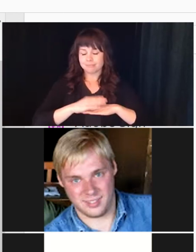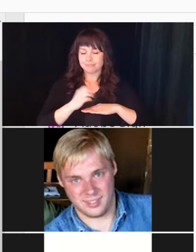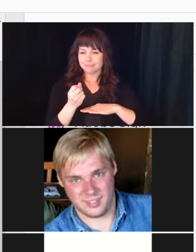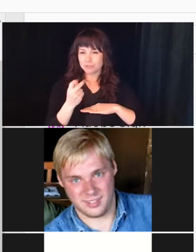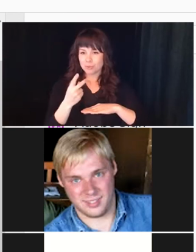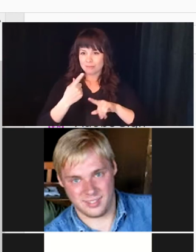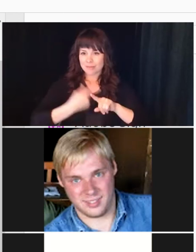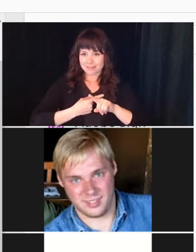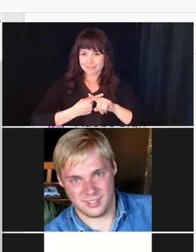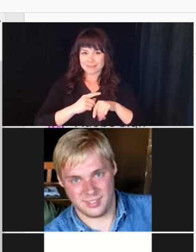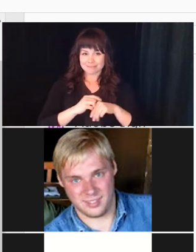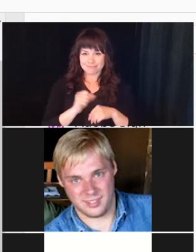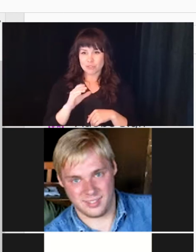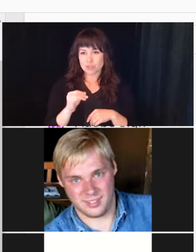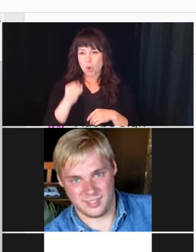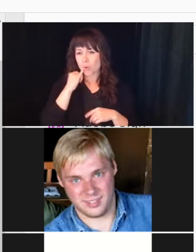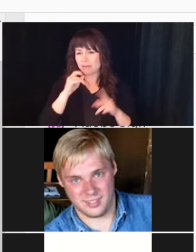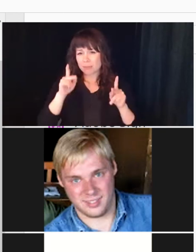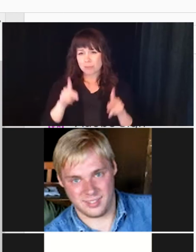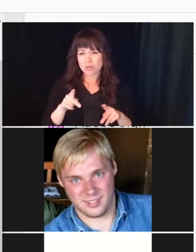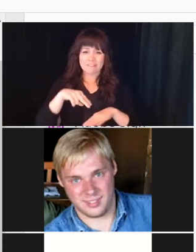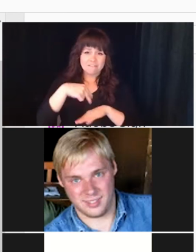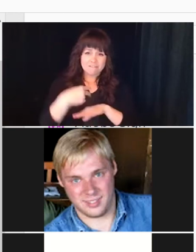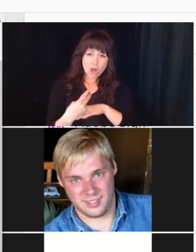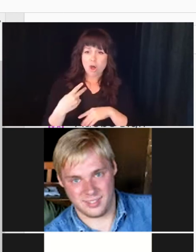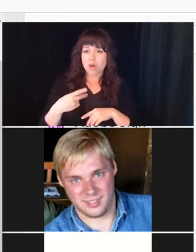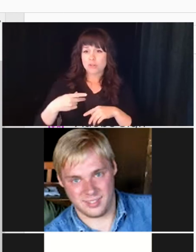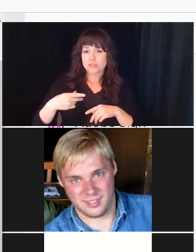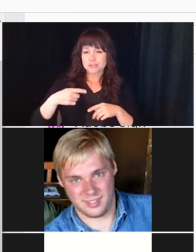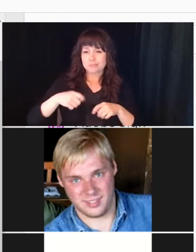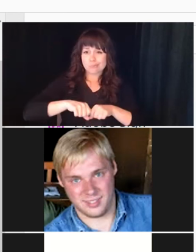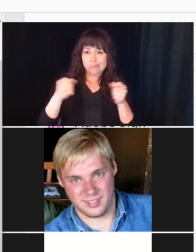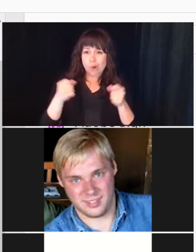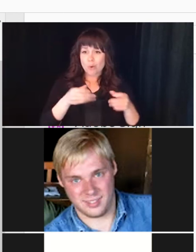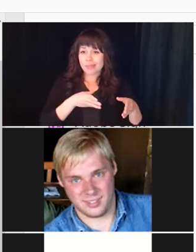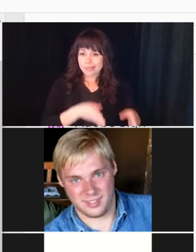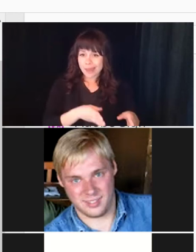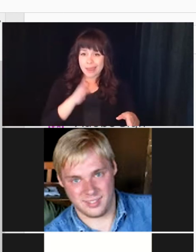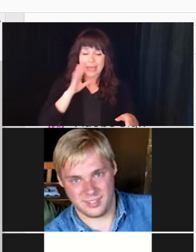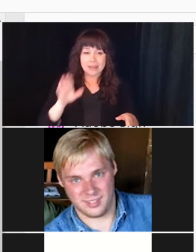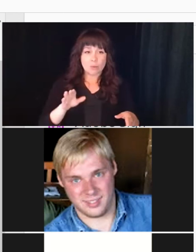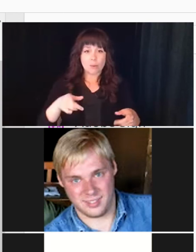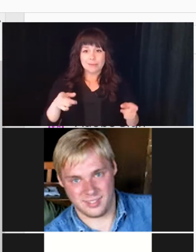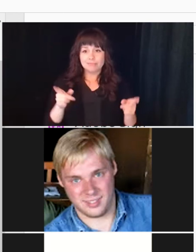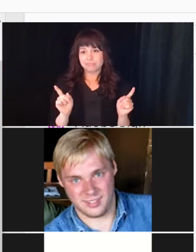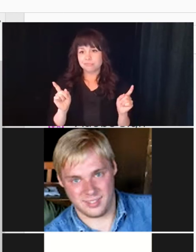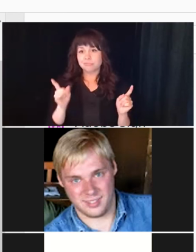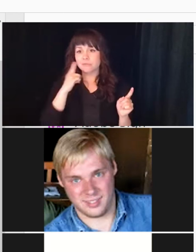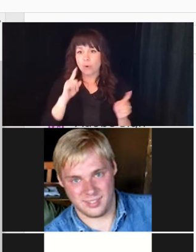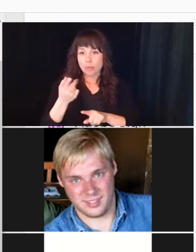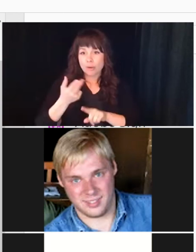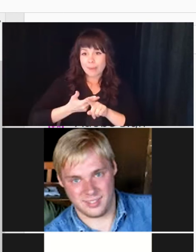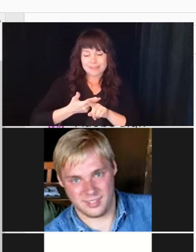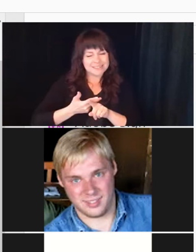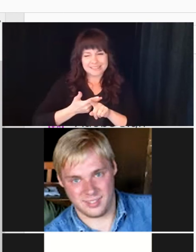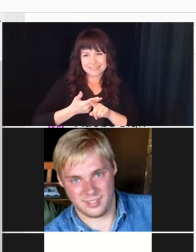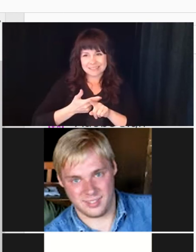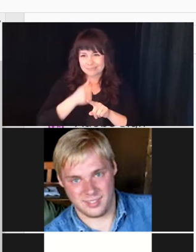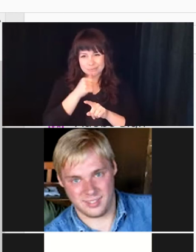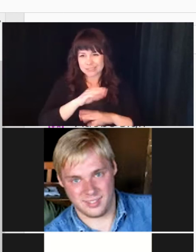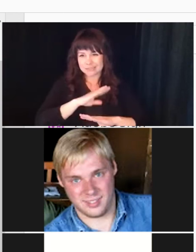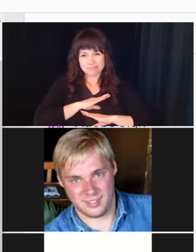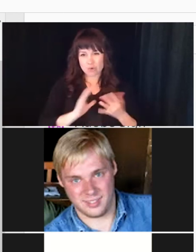say, fallen and broken their leg and they're going to be laid up for maybe 3 months. It has to be a permanent ongoing condition that's going to